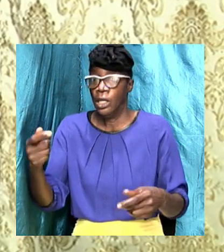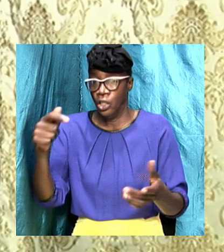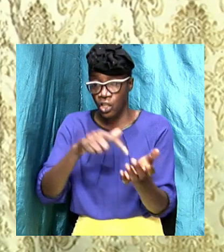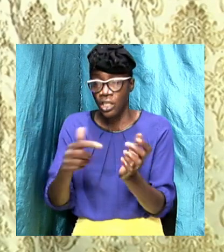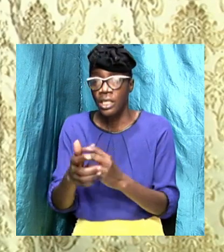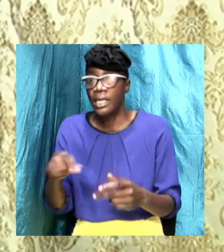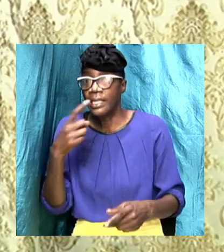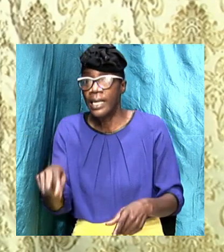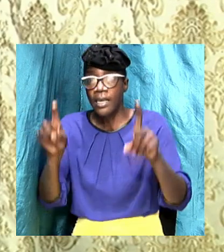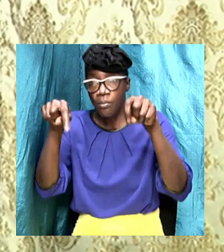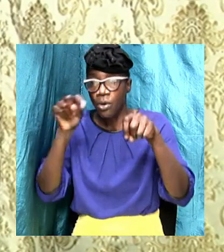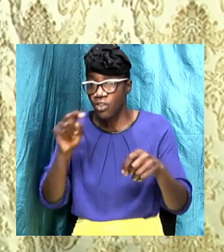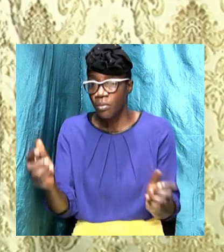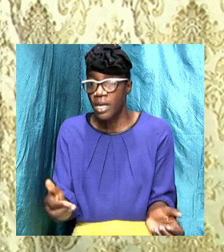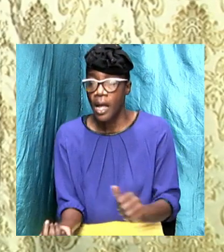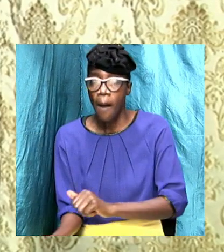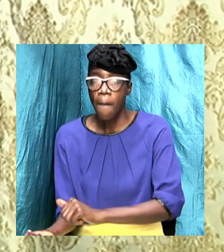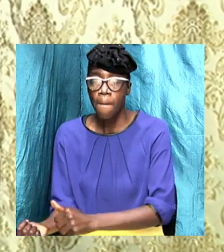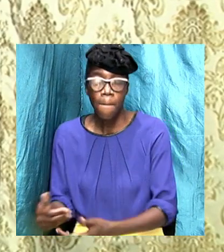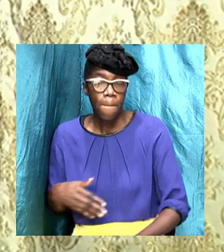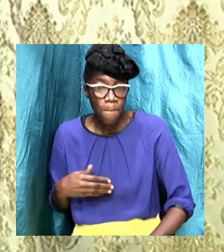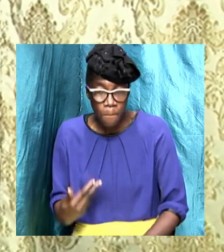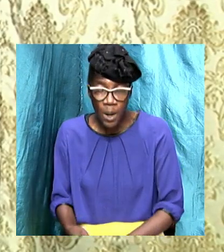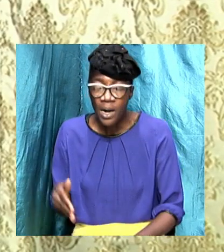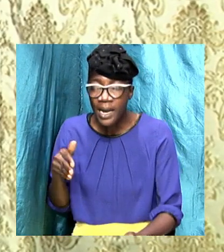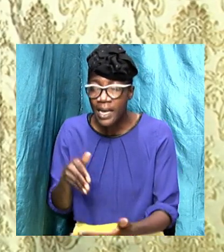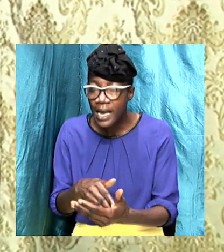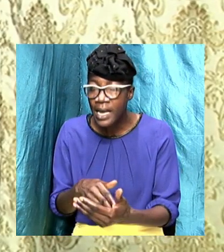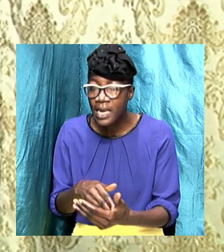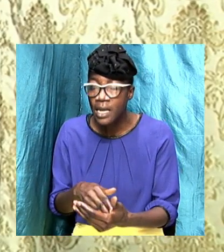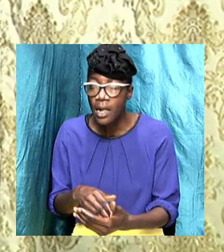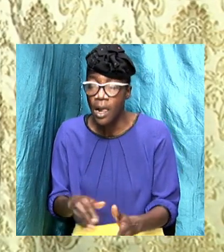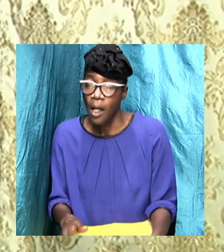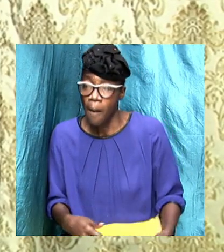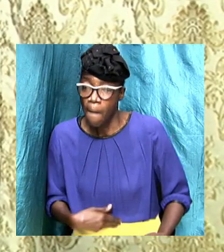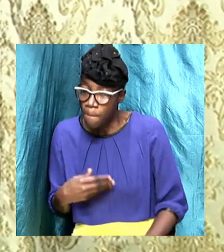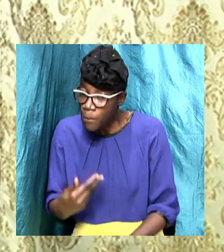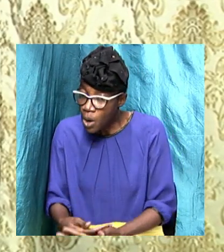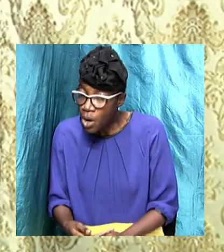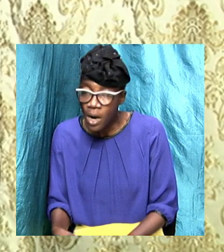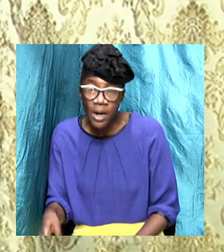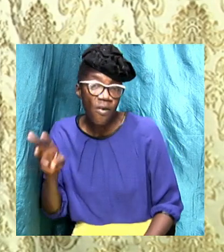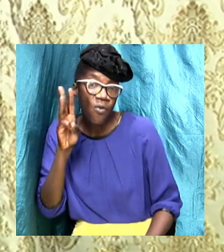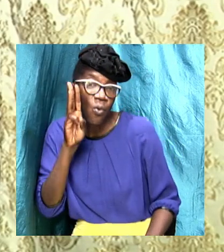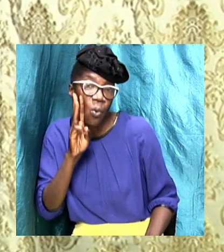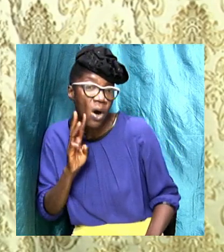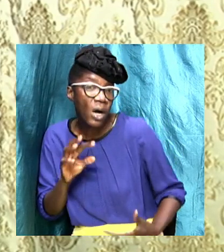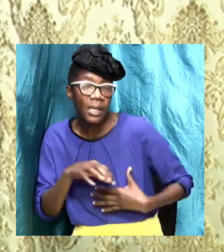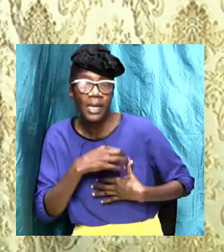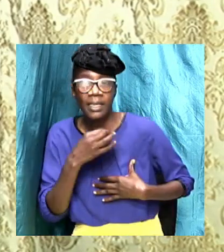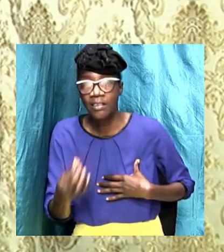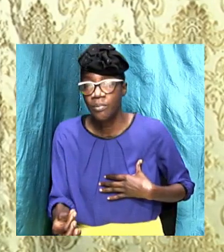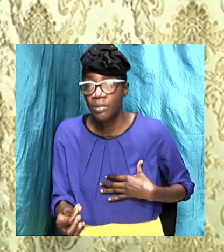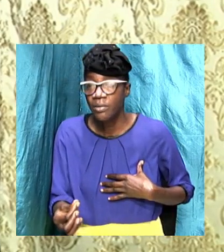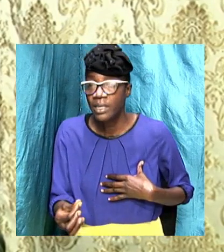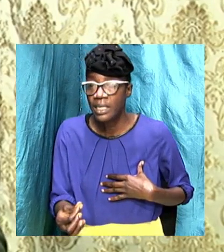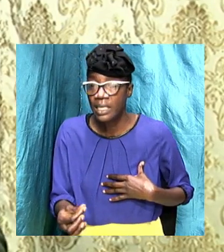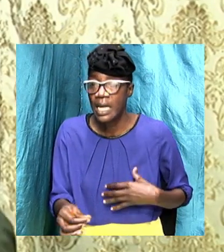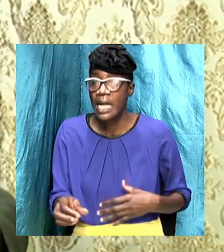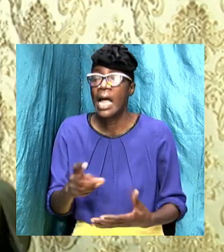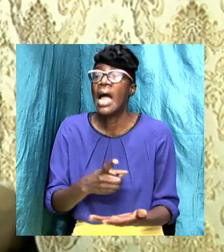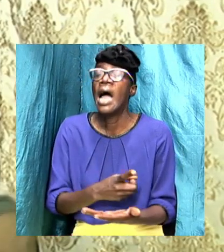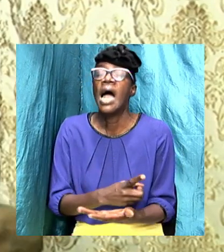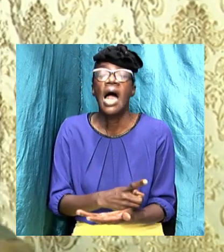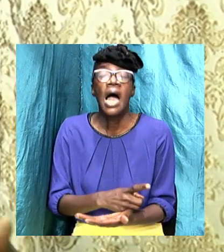again. Be born of the water and of the Spirit. Amen. We did say last week that in order for somebody